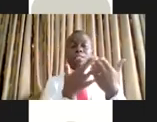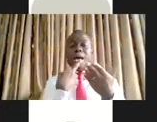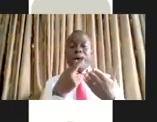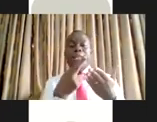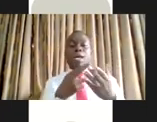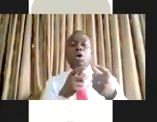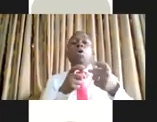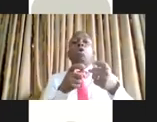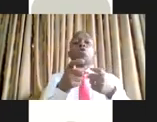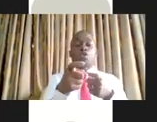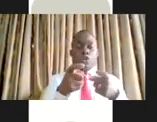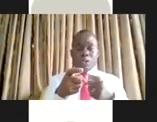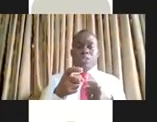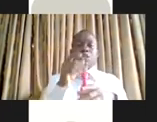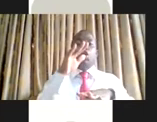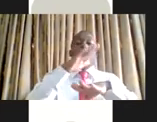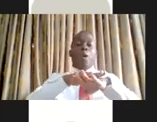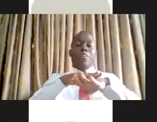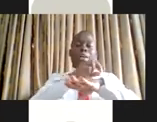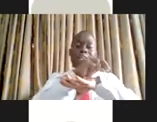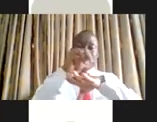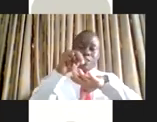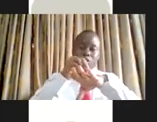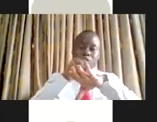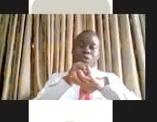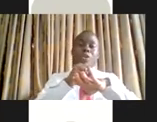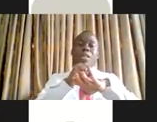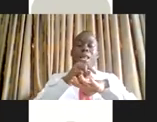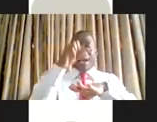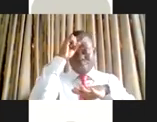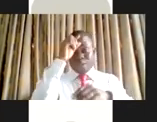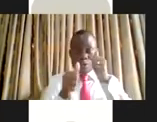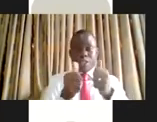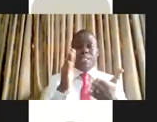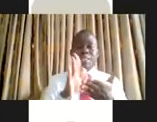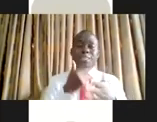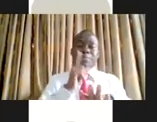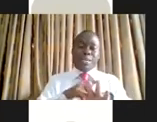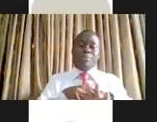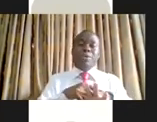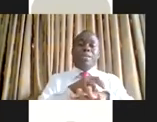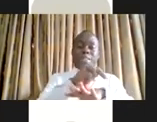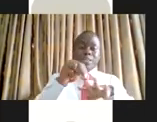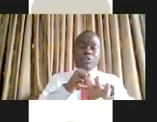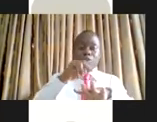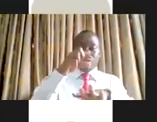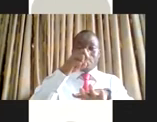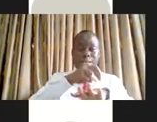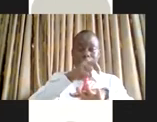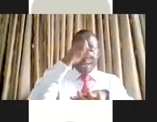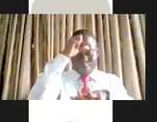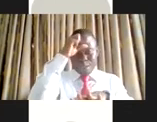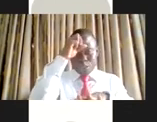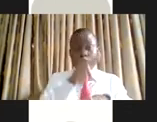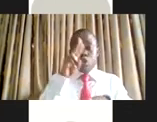which means the national government has been sometimes using these provisions to expend monies in a wrong way, and to my mind, that